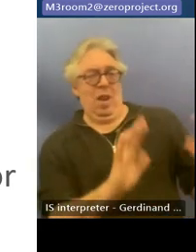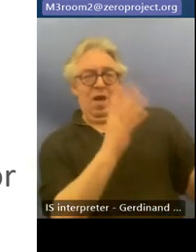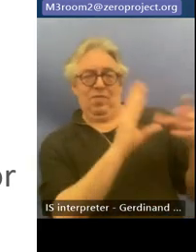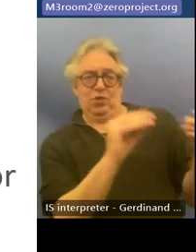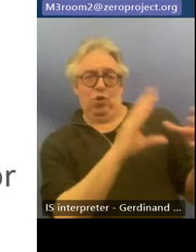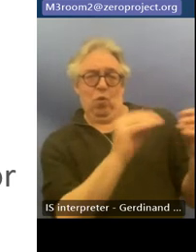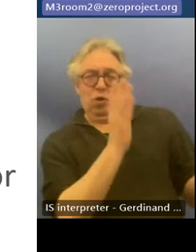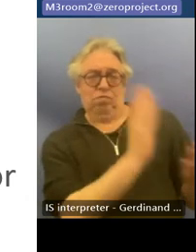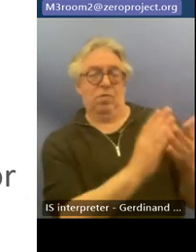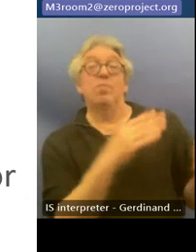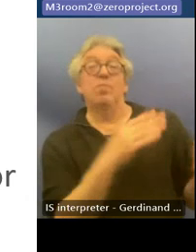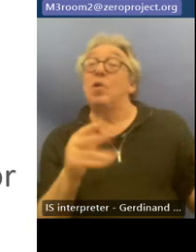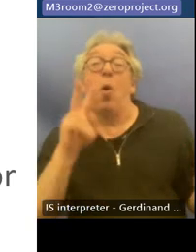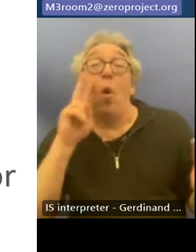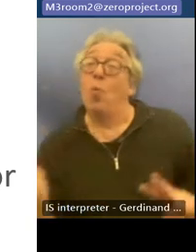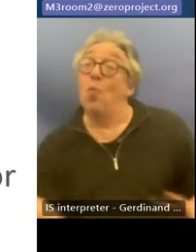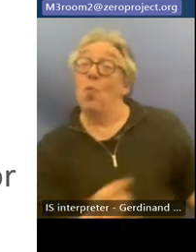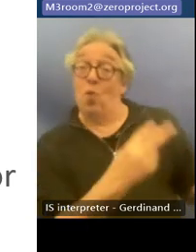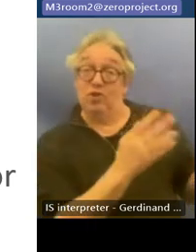the next 3 minutes.